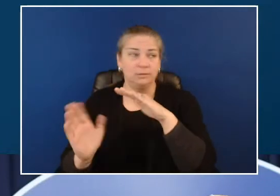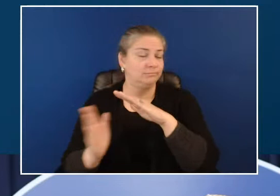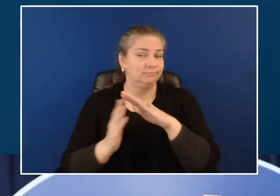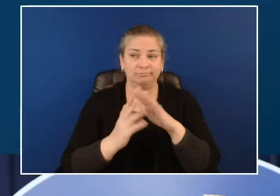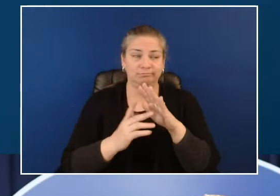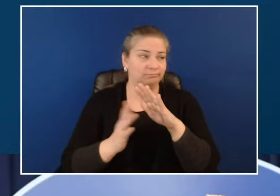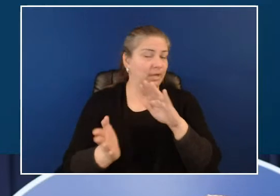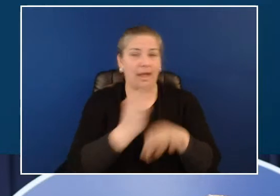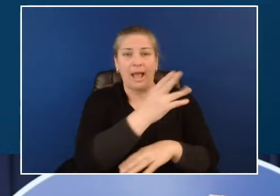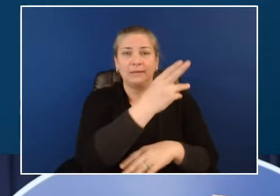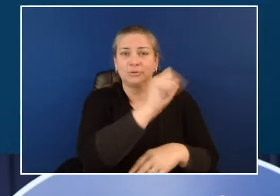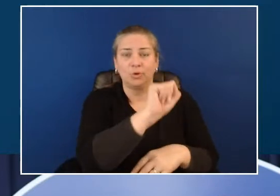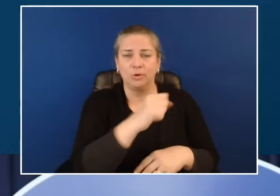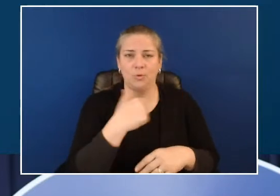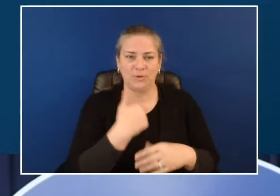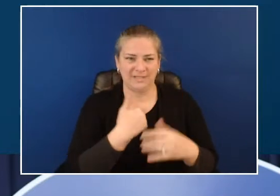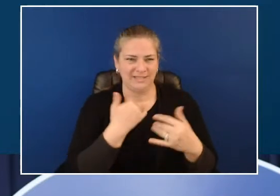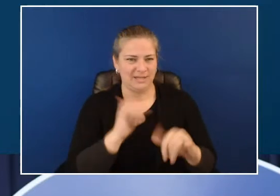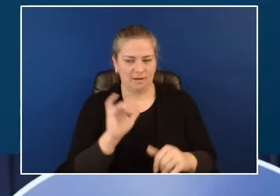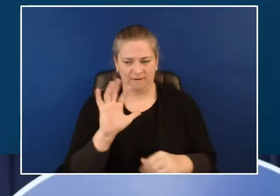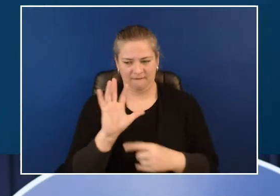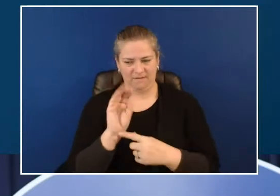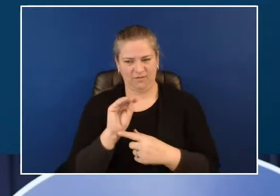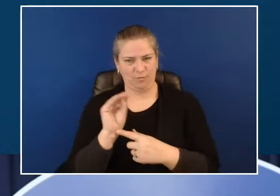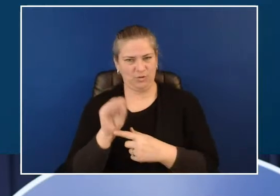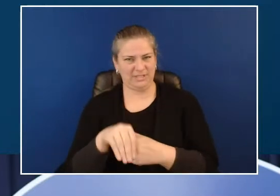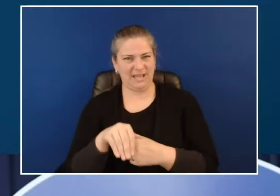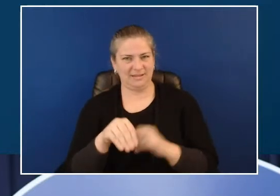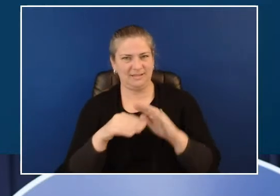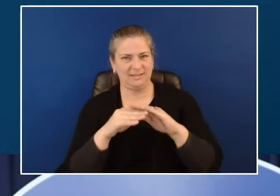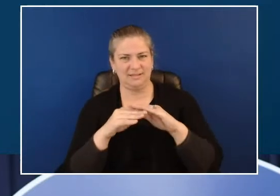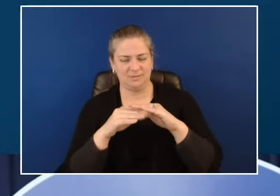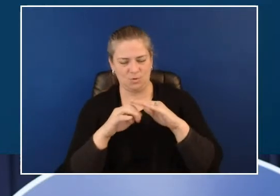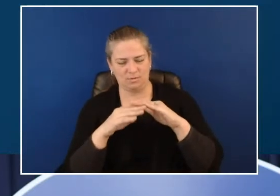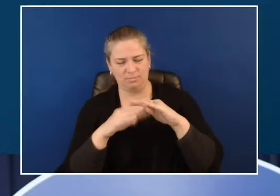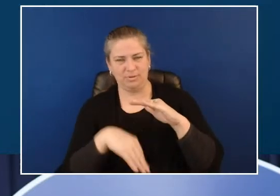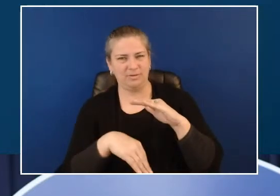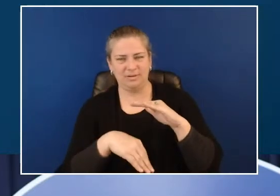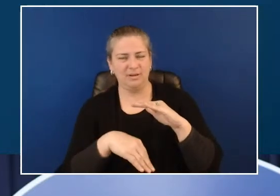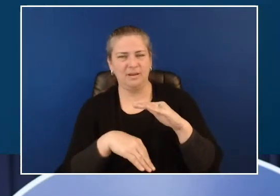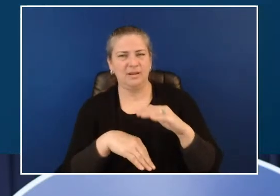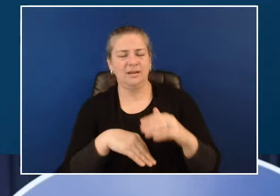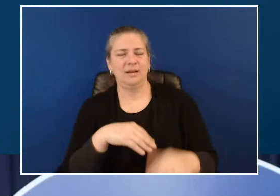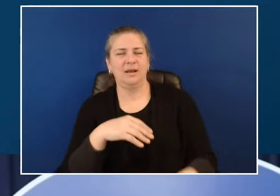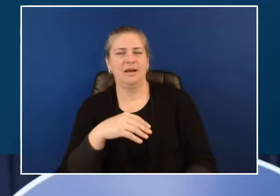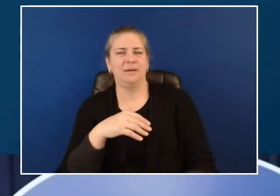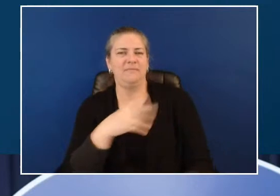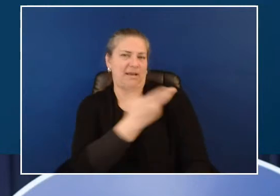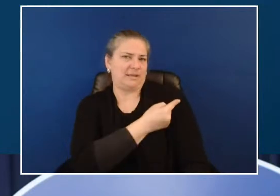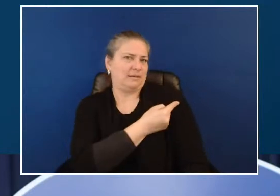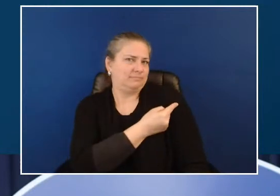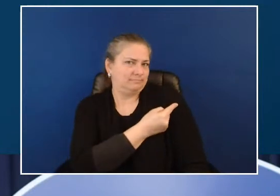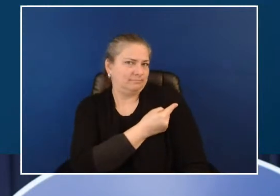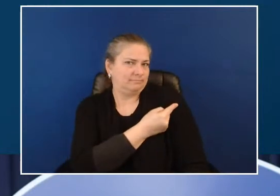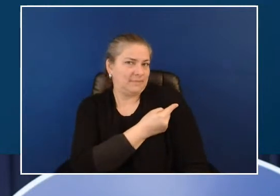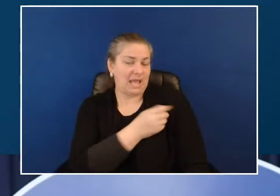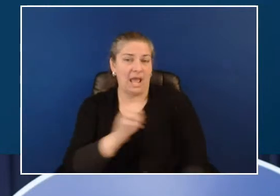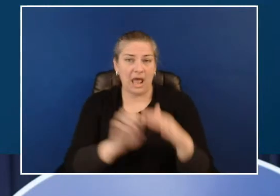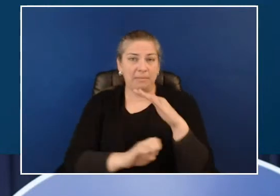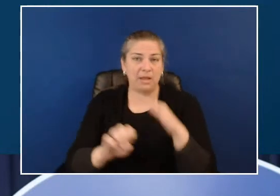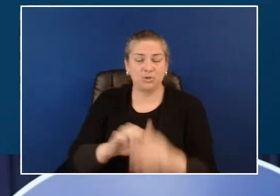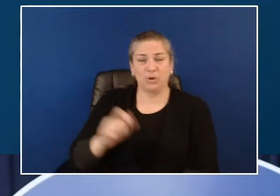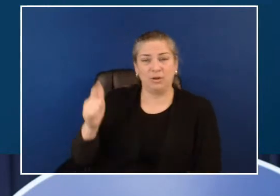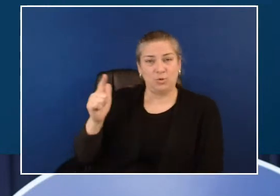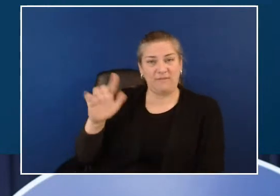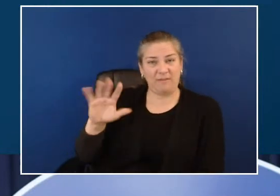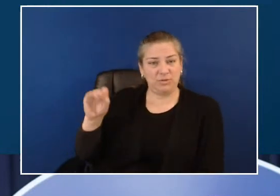half of the students who would be there vaccinated. We're less than a quarter in elementary school. We're less than half in